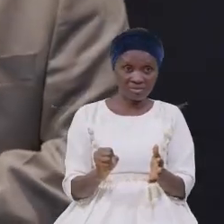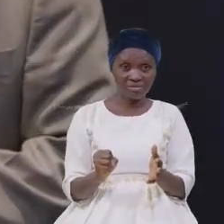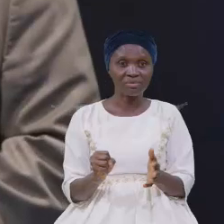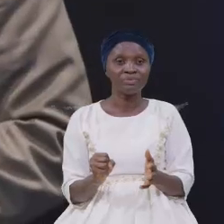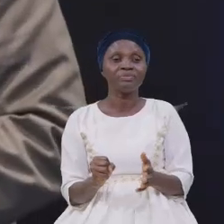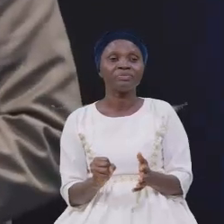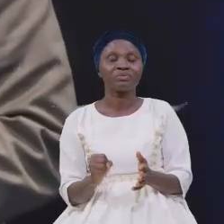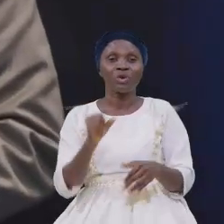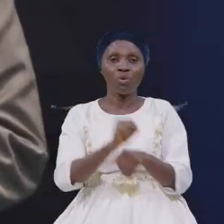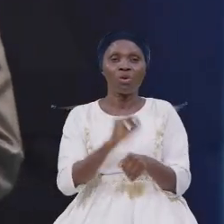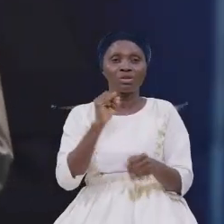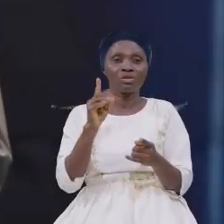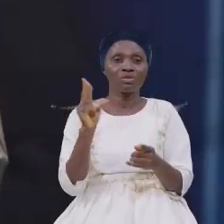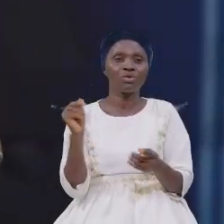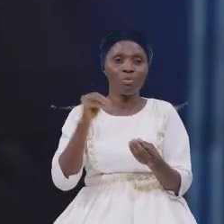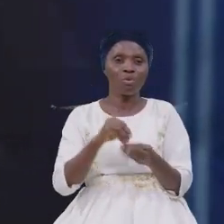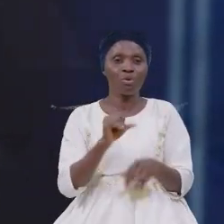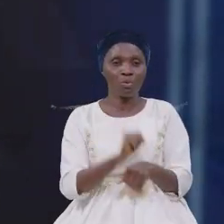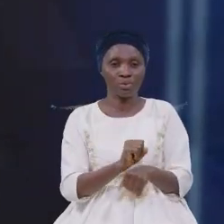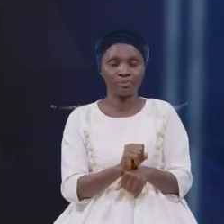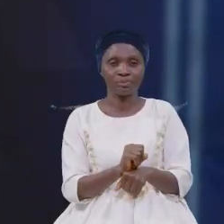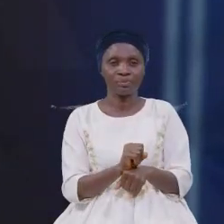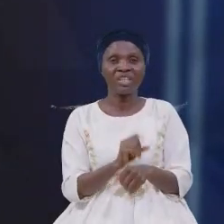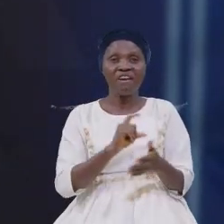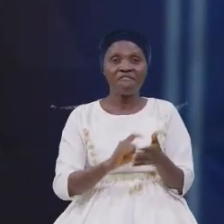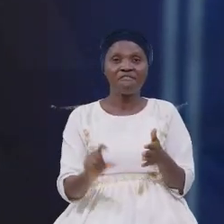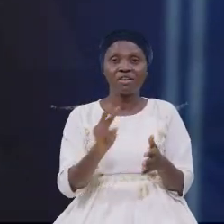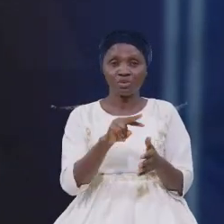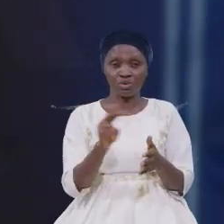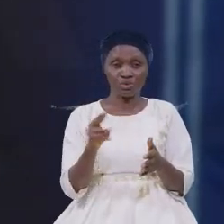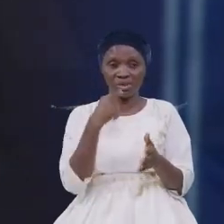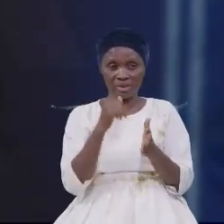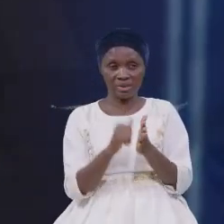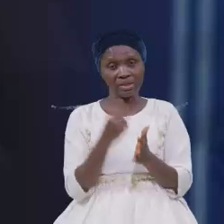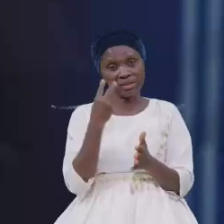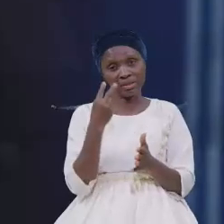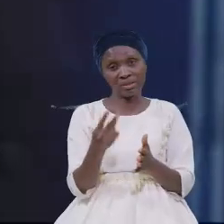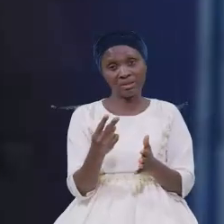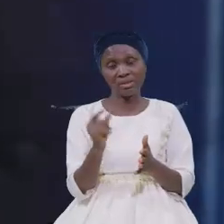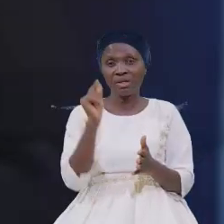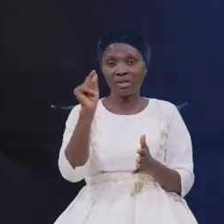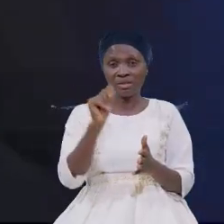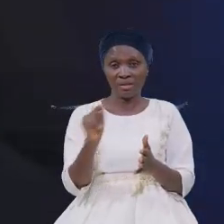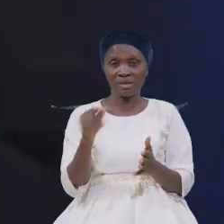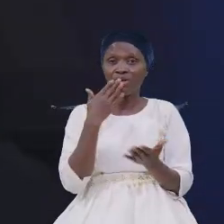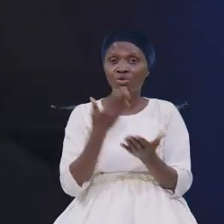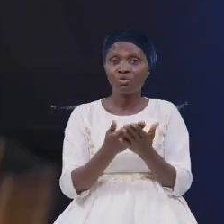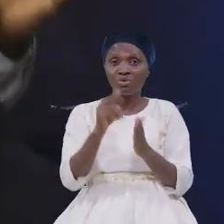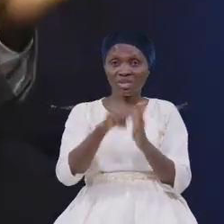there. In verse 22 it says, behold therefore the goodness of